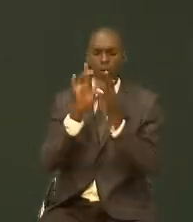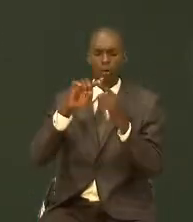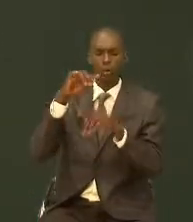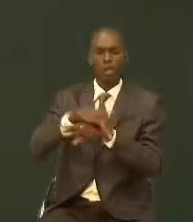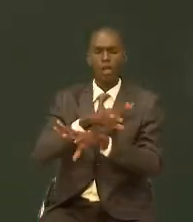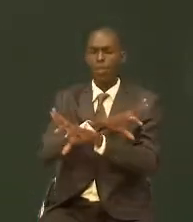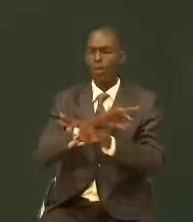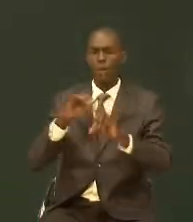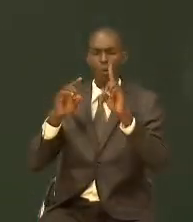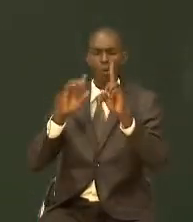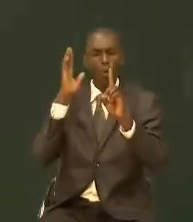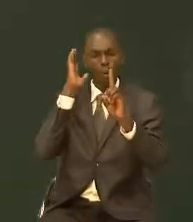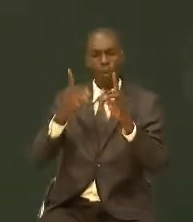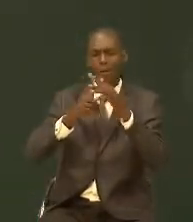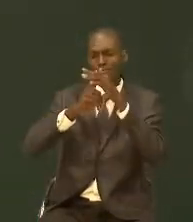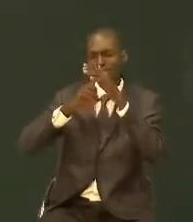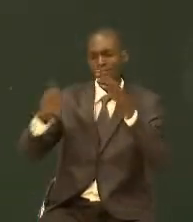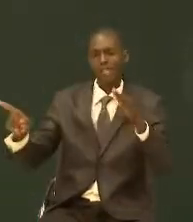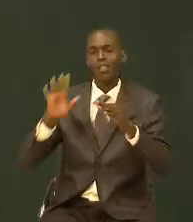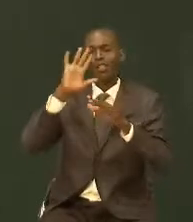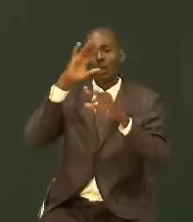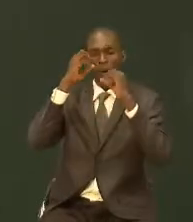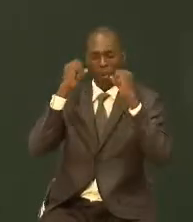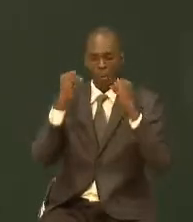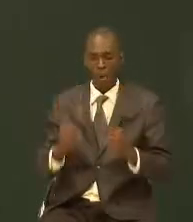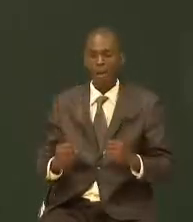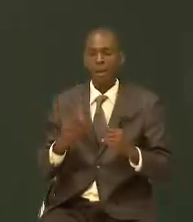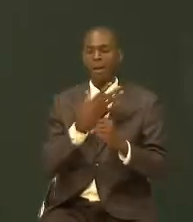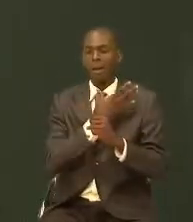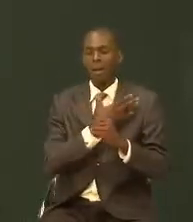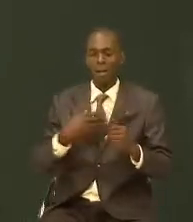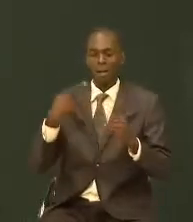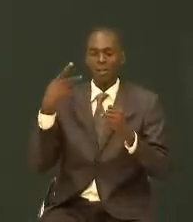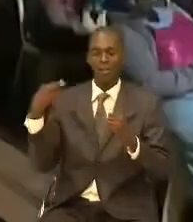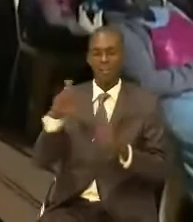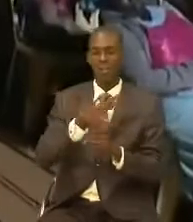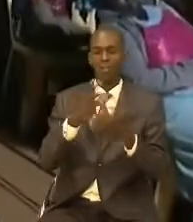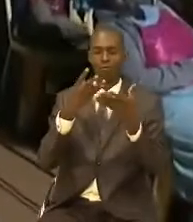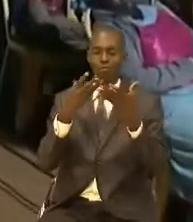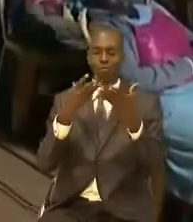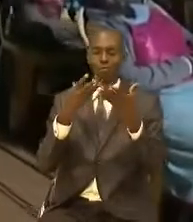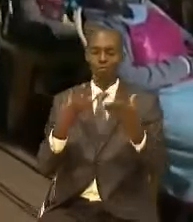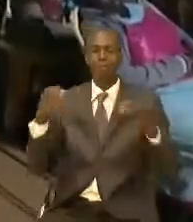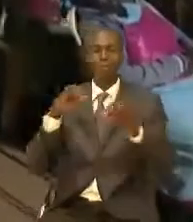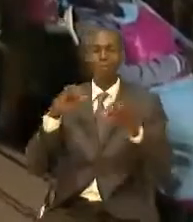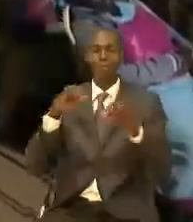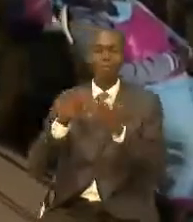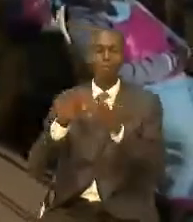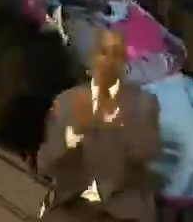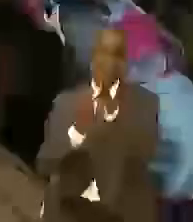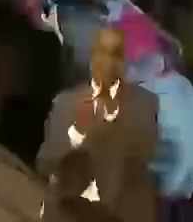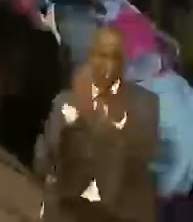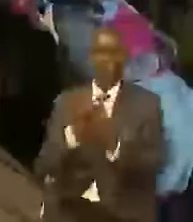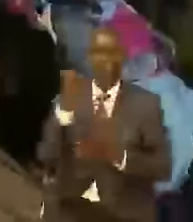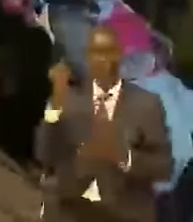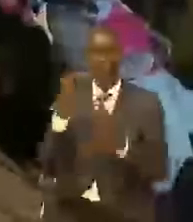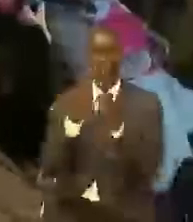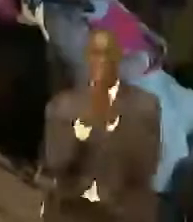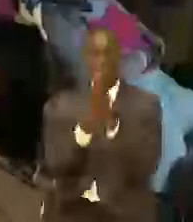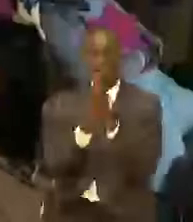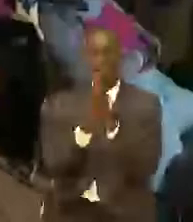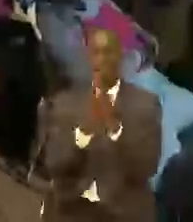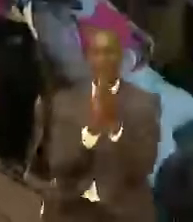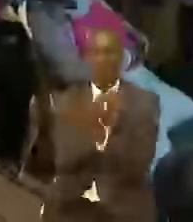will escape your power and their solution in Jesus' name. Confirm